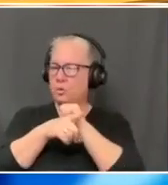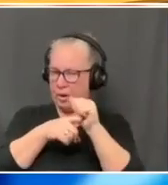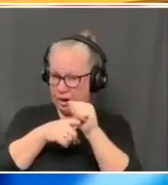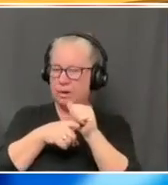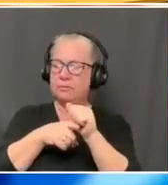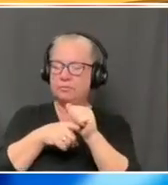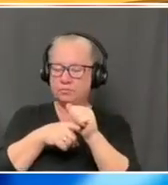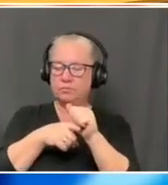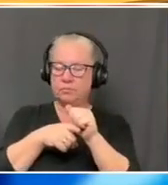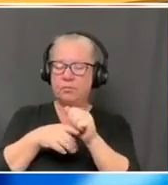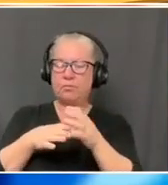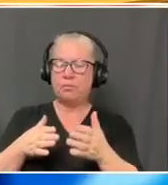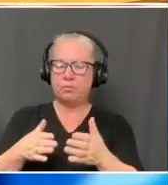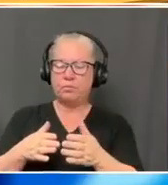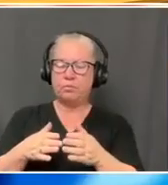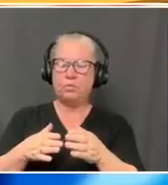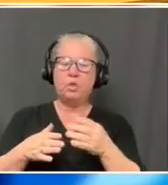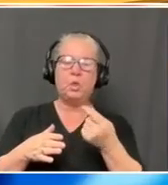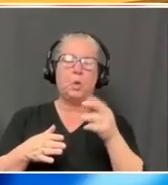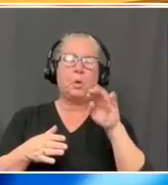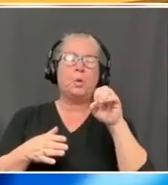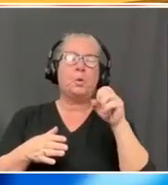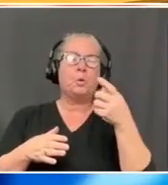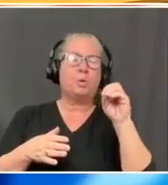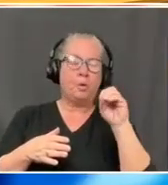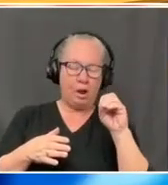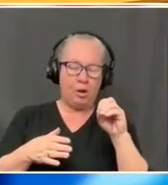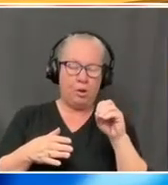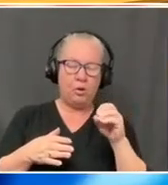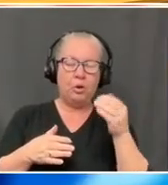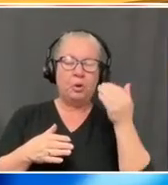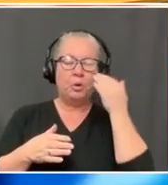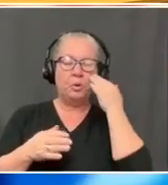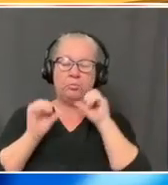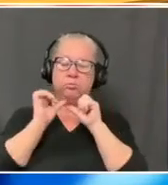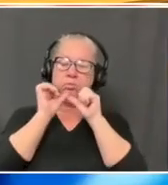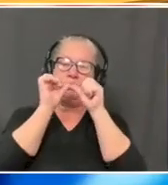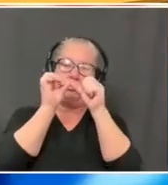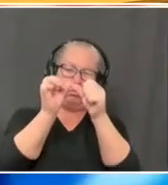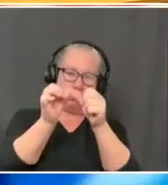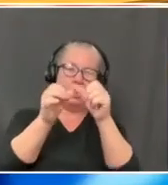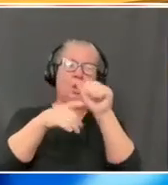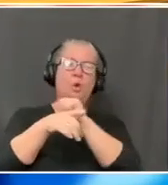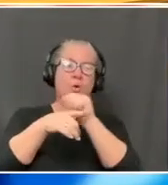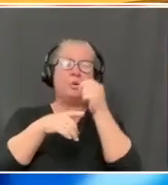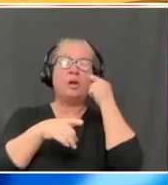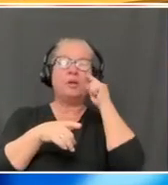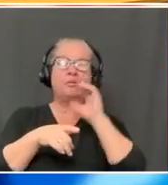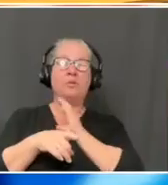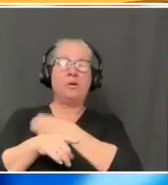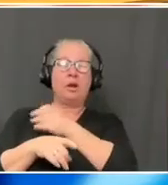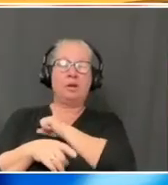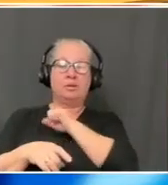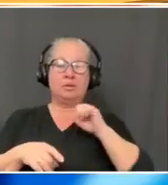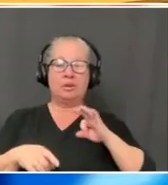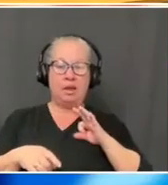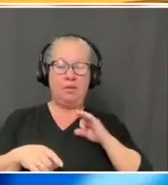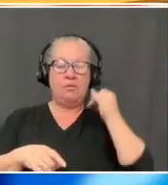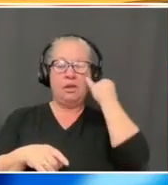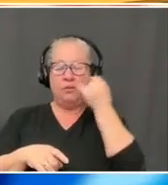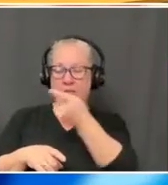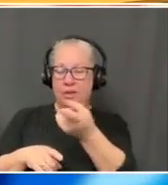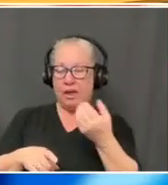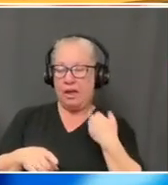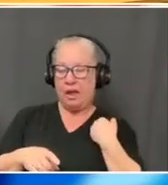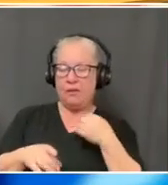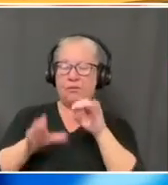talked about, ongoing training of our staff is a critical element. If we're identifying someone as having a certain kind of